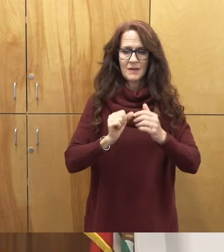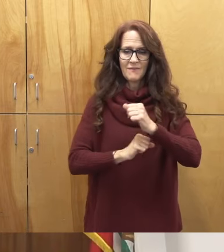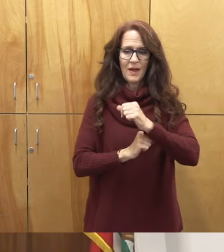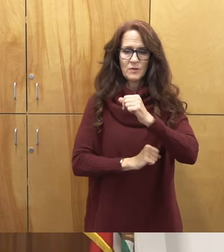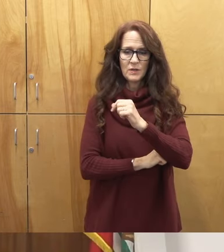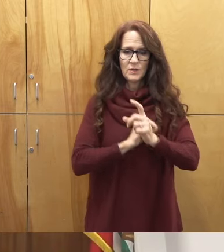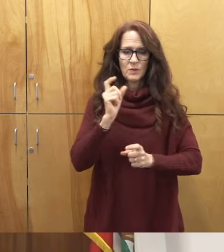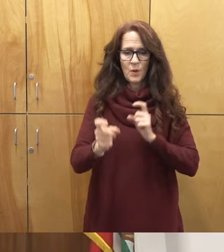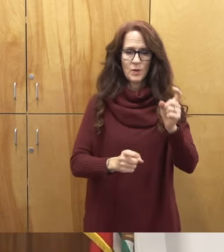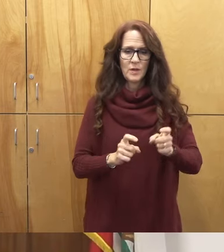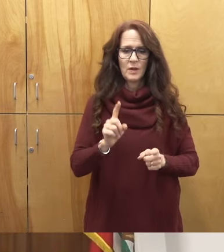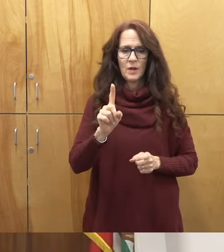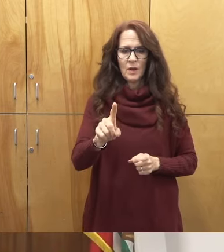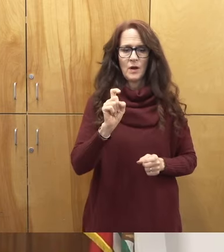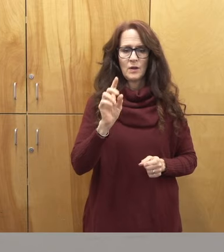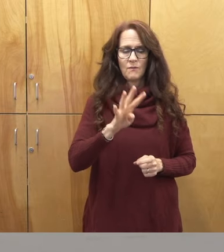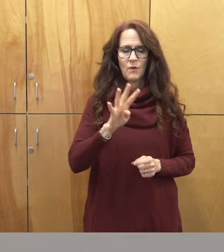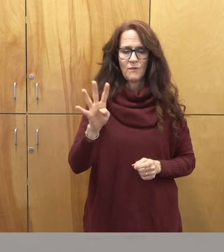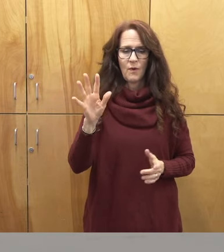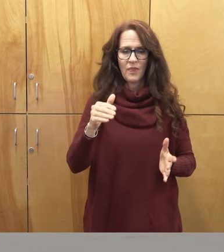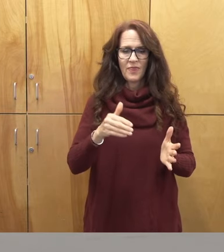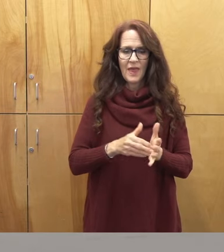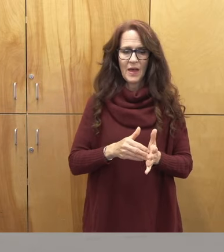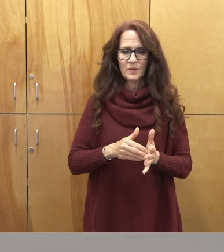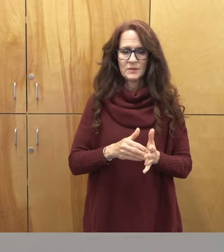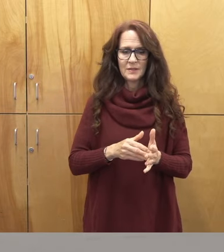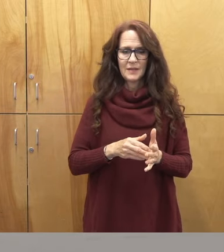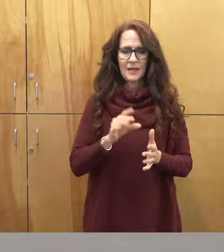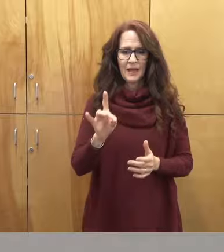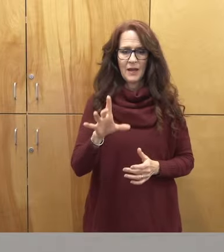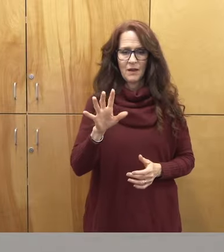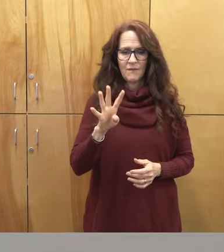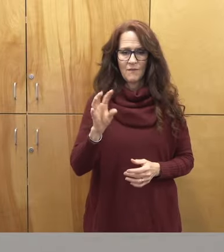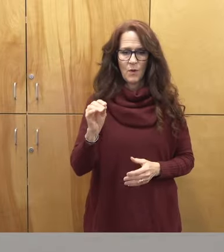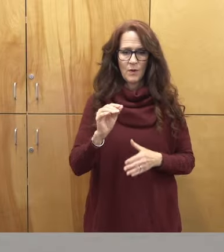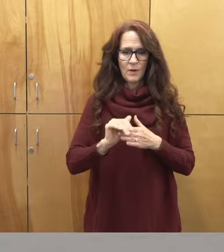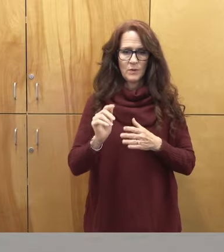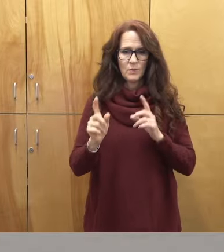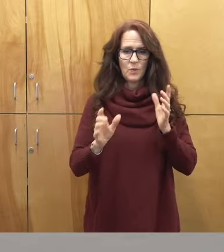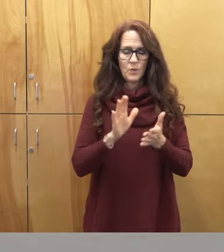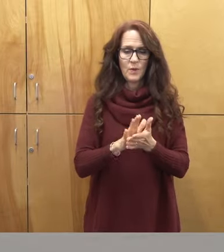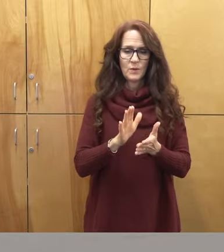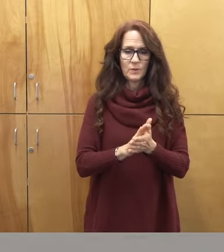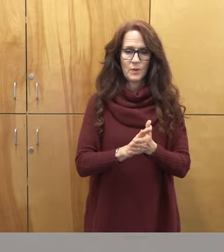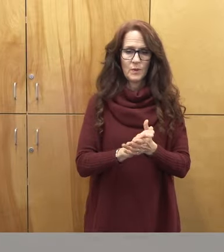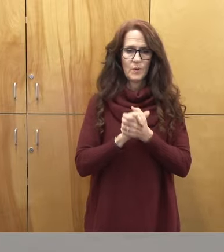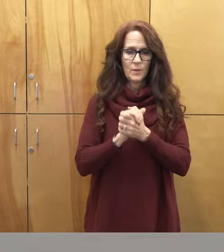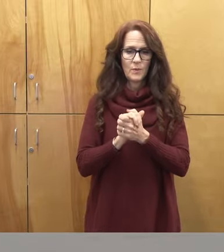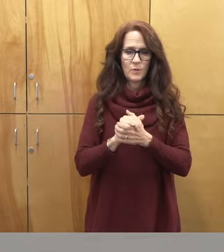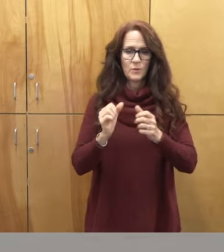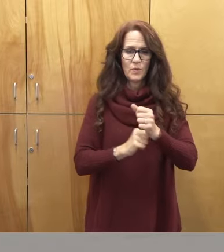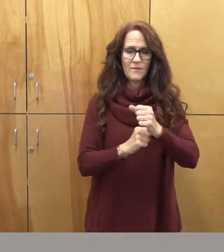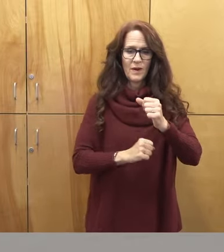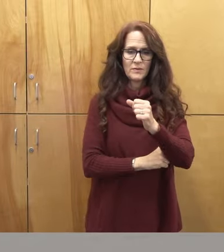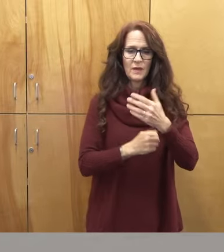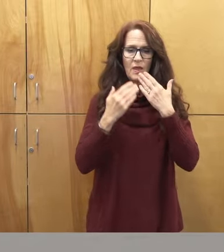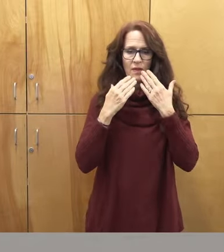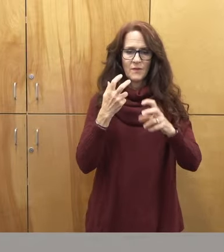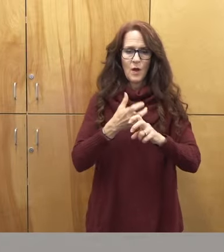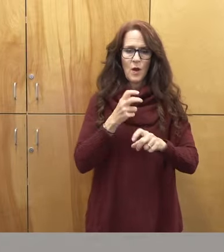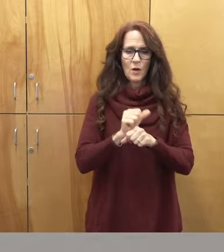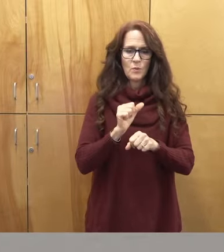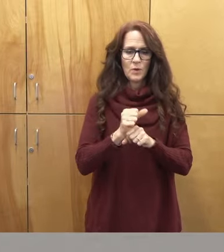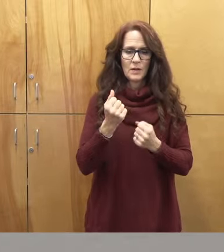donating a total of $144,840 to the school. So kudos to the foundation. Thank you for your hard work